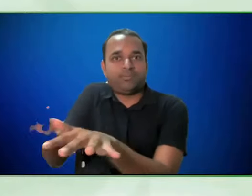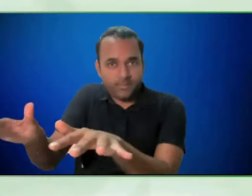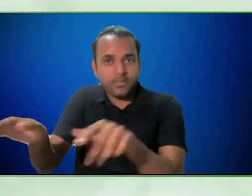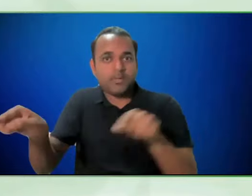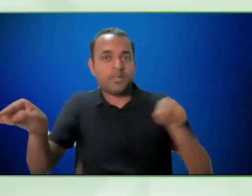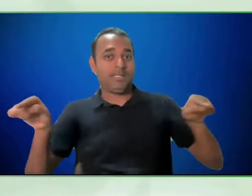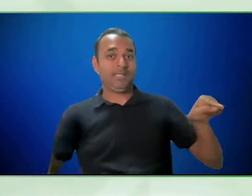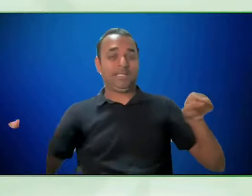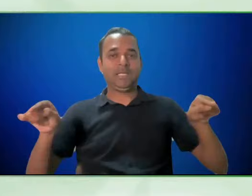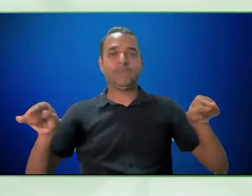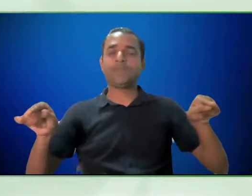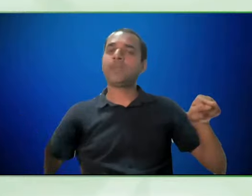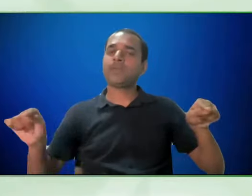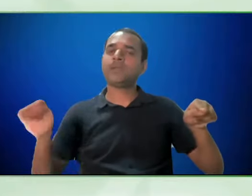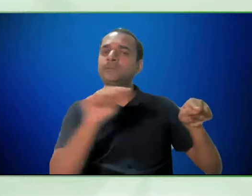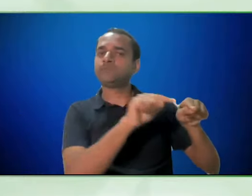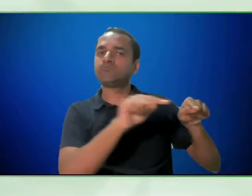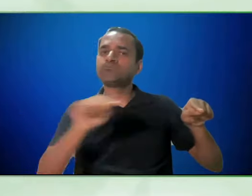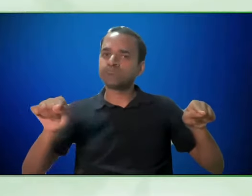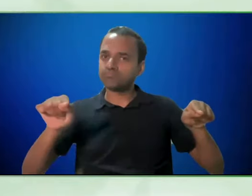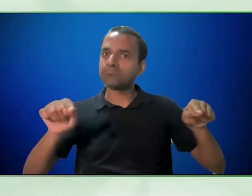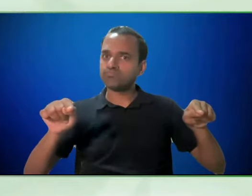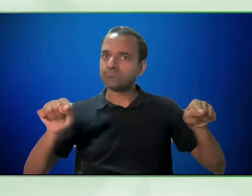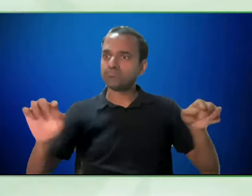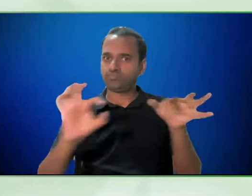unique for these kind of studies. It's